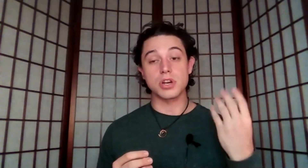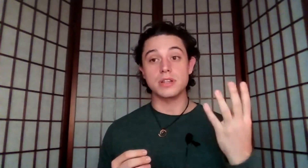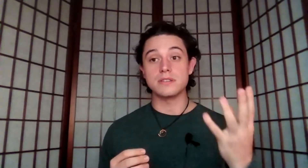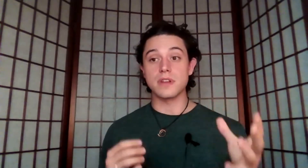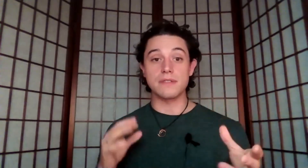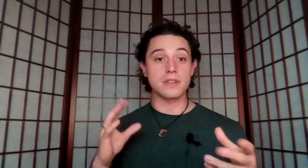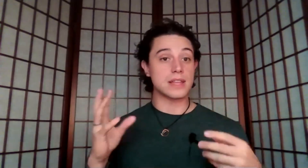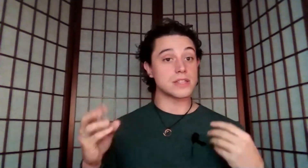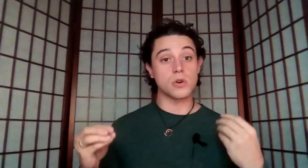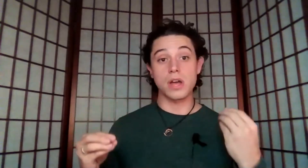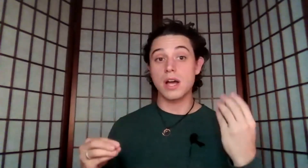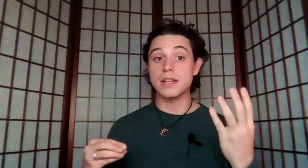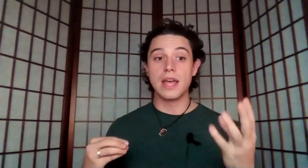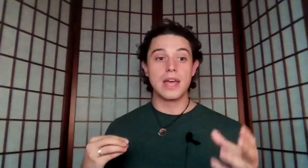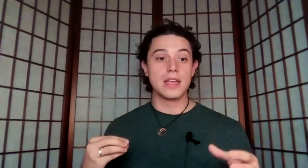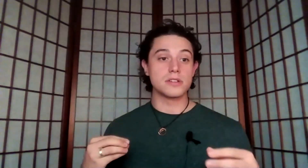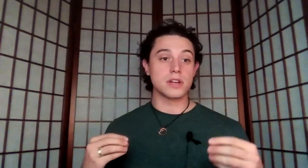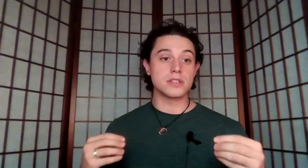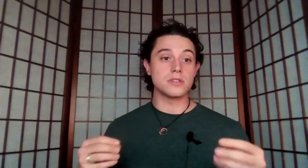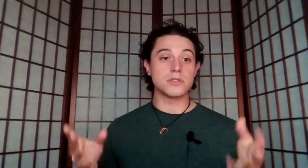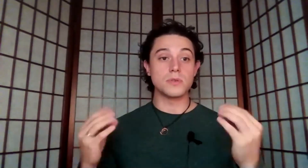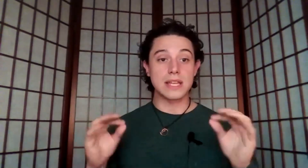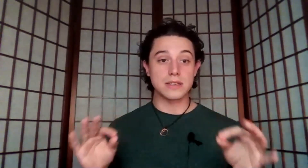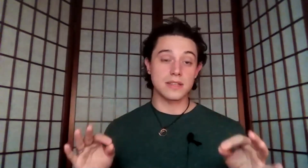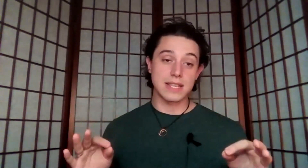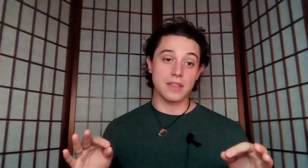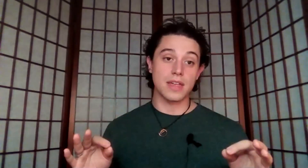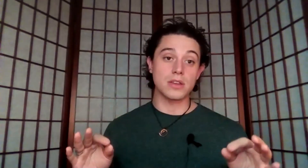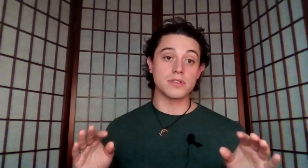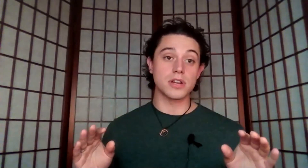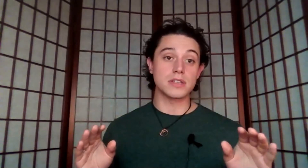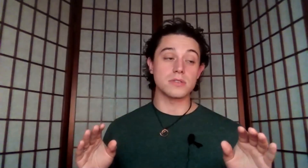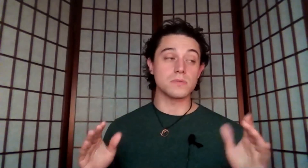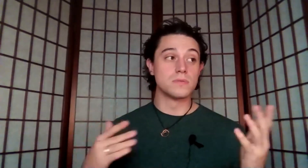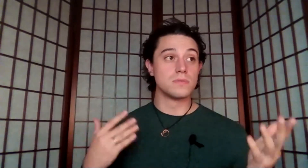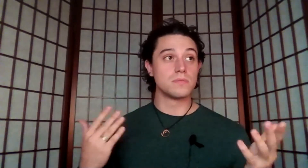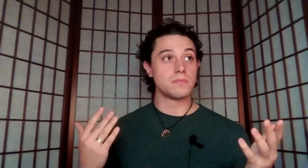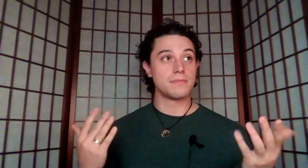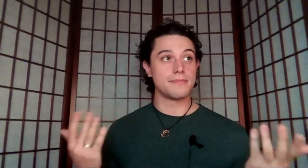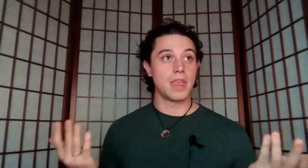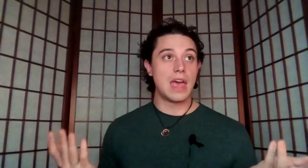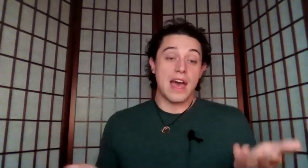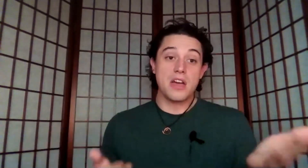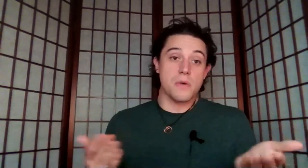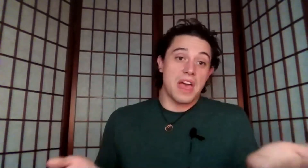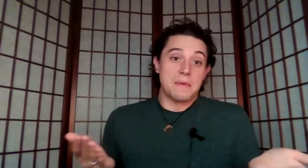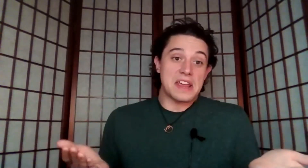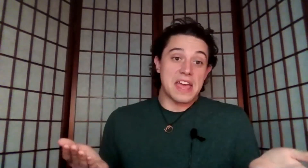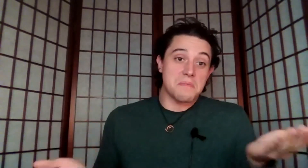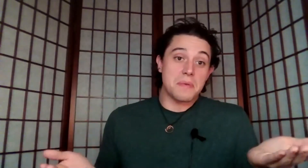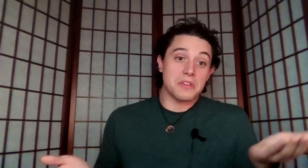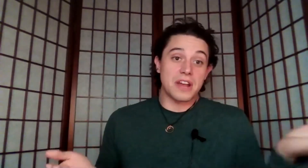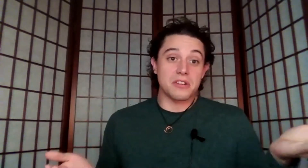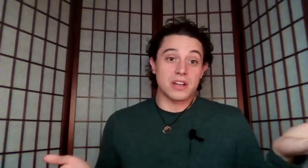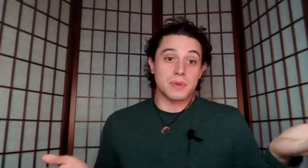you're starting to feel everything that's going on. You're starting to tune into the death and you're starting to, I don't know, I'm getting